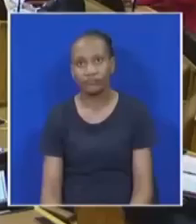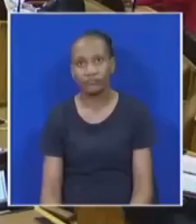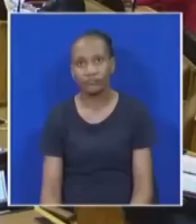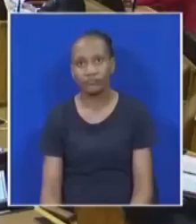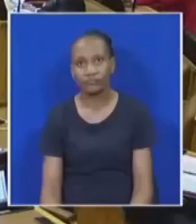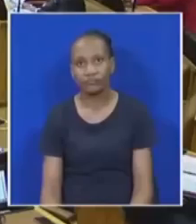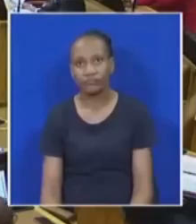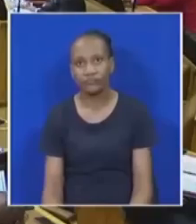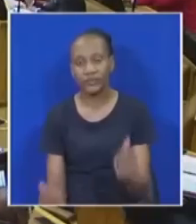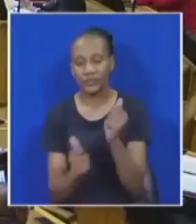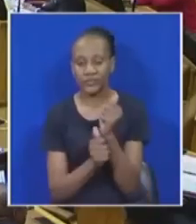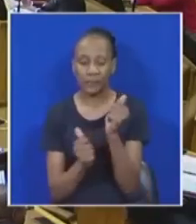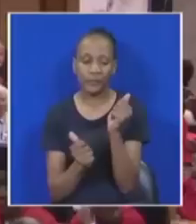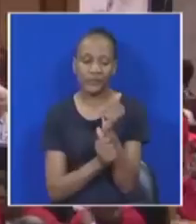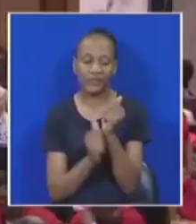Deputy Speaker,